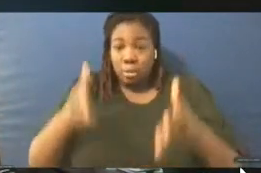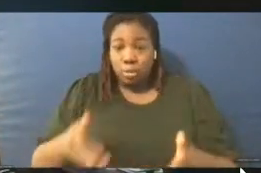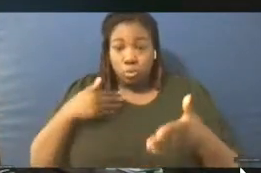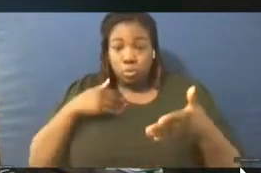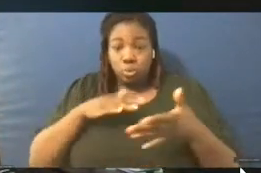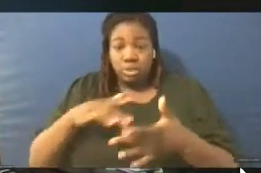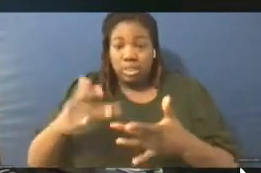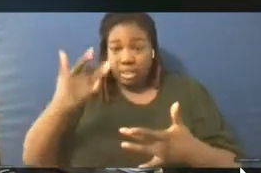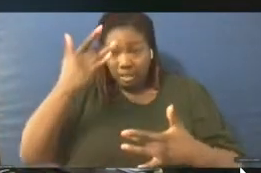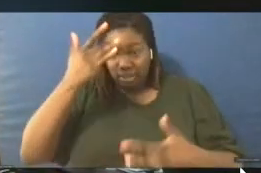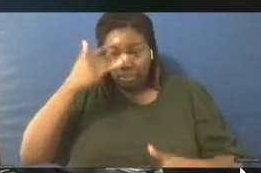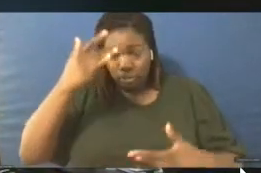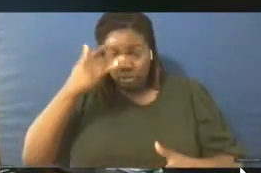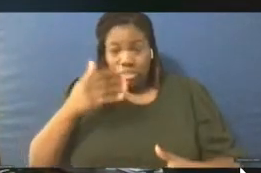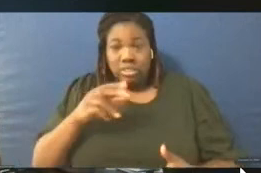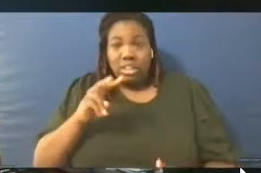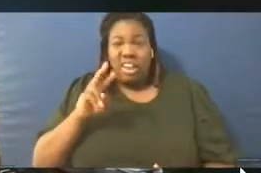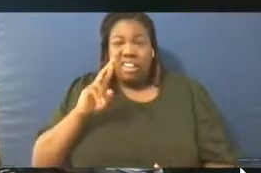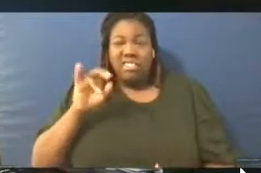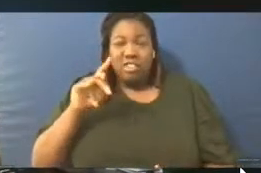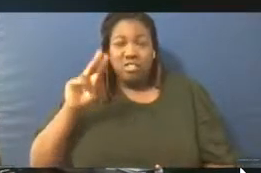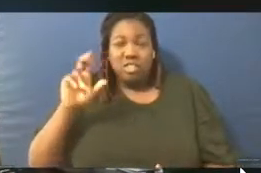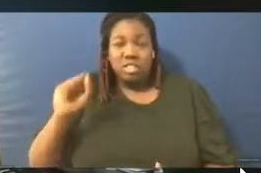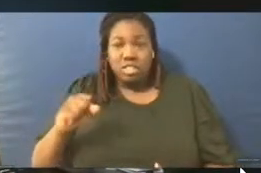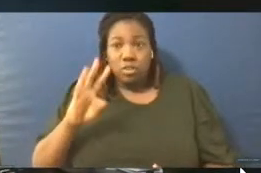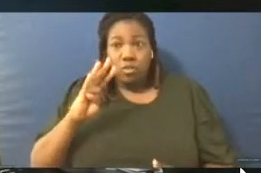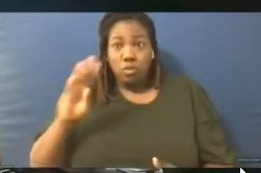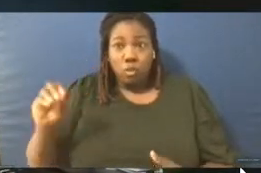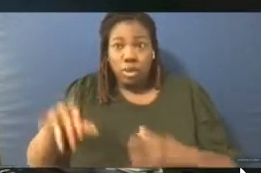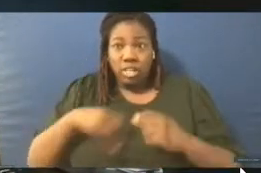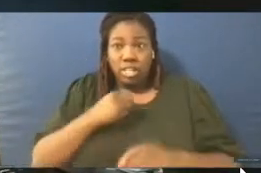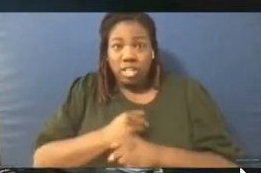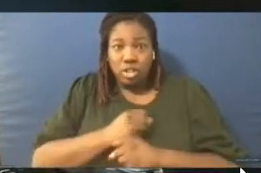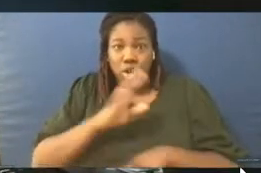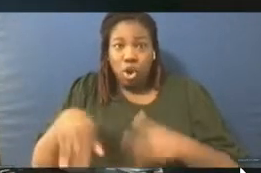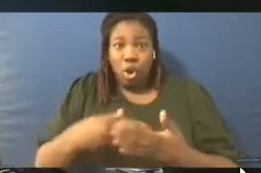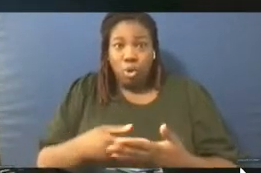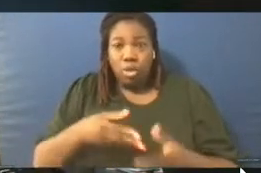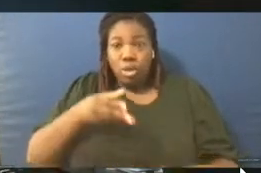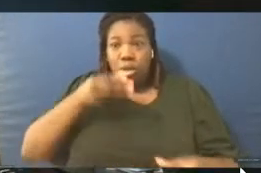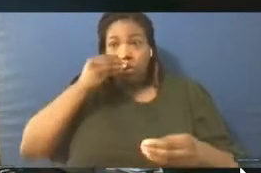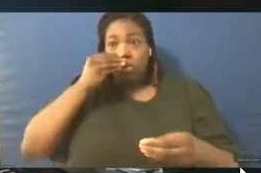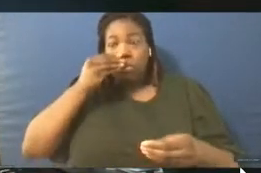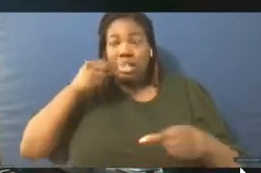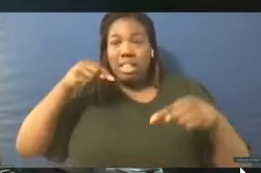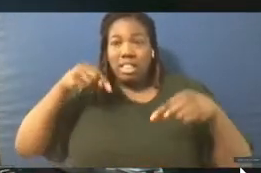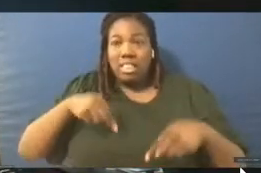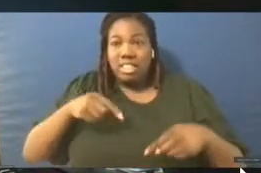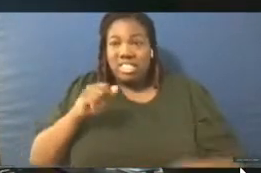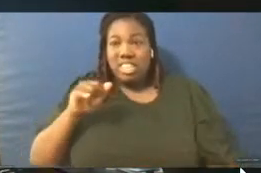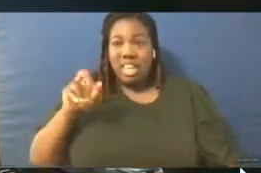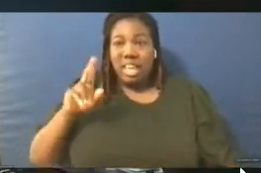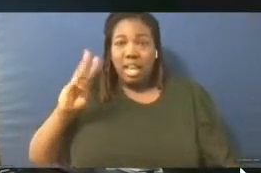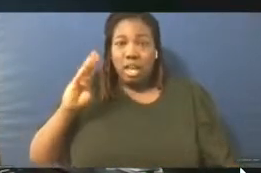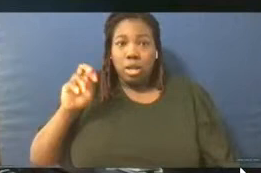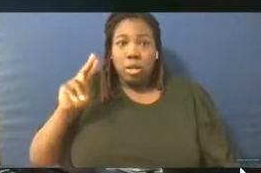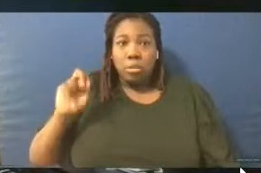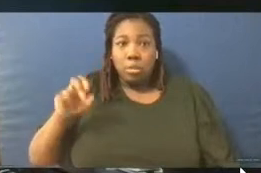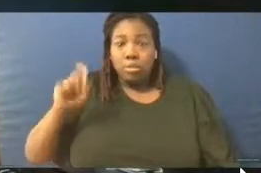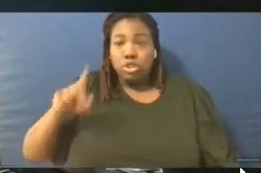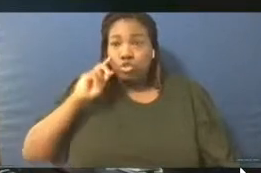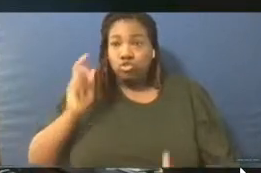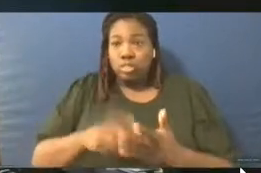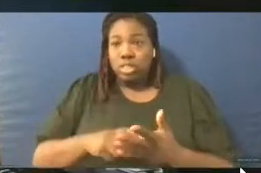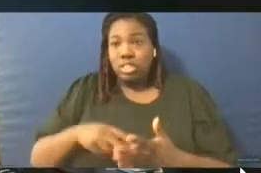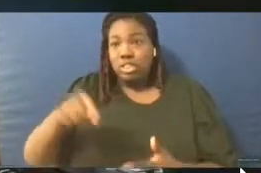years, all of them that are pathogenic, this is an airborne pathogen and it's time for it to be recognized as